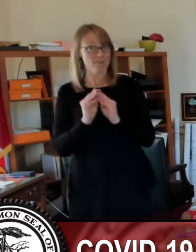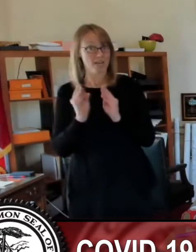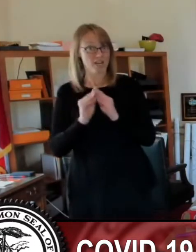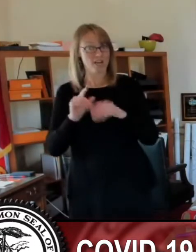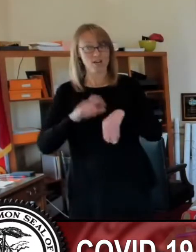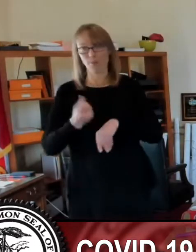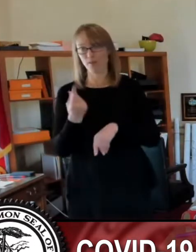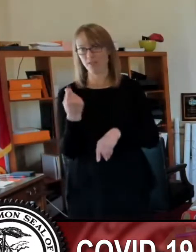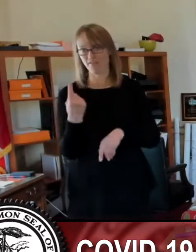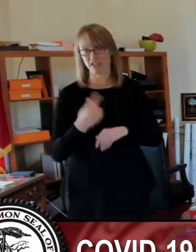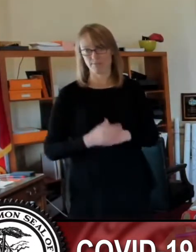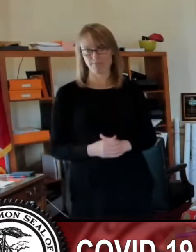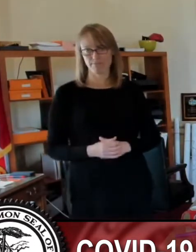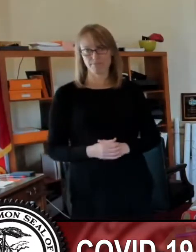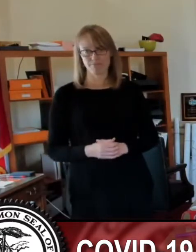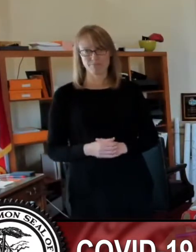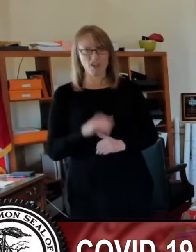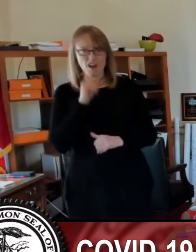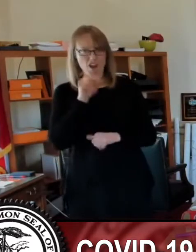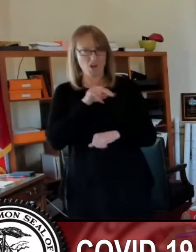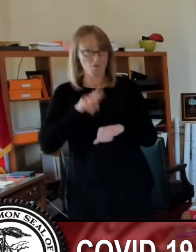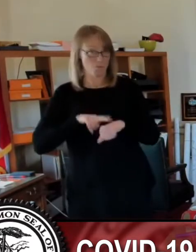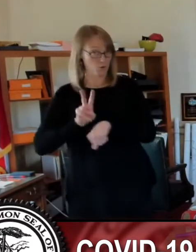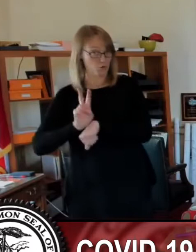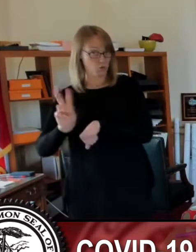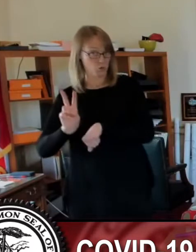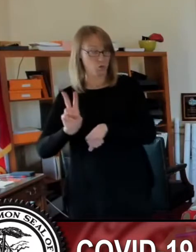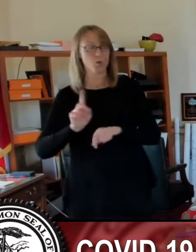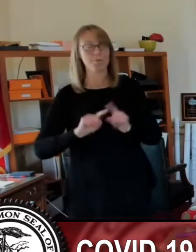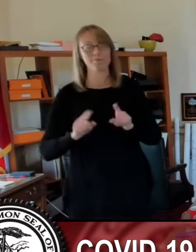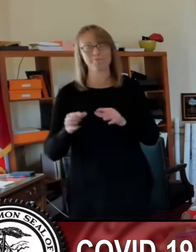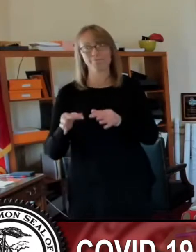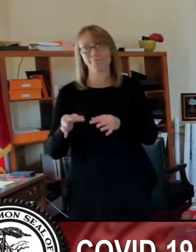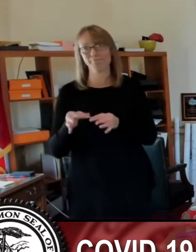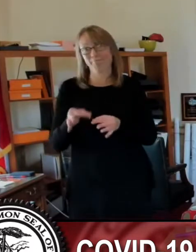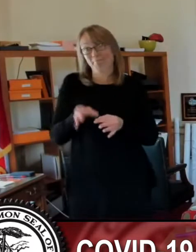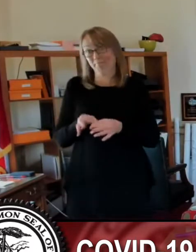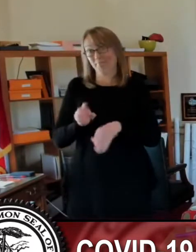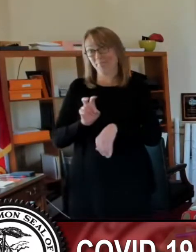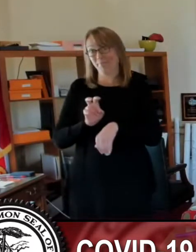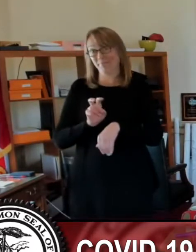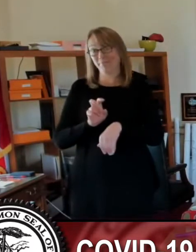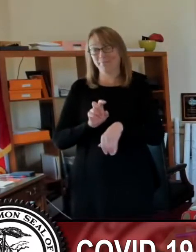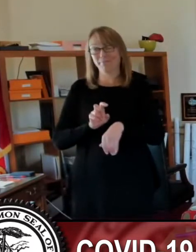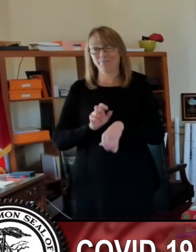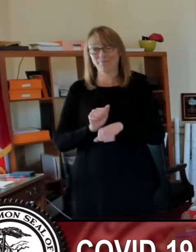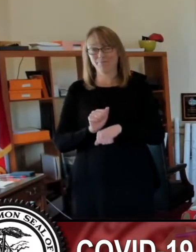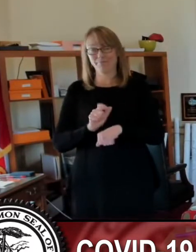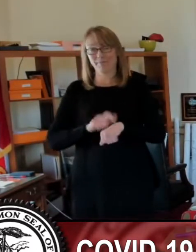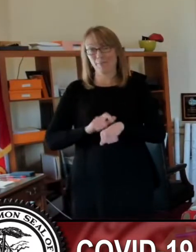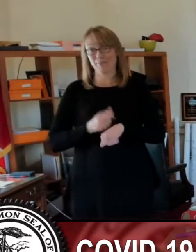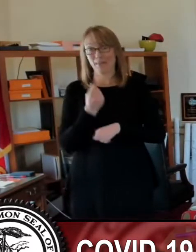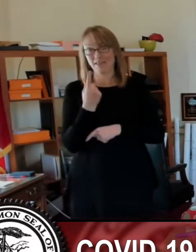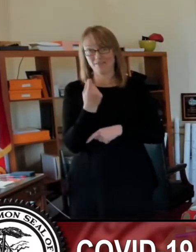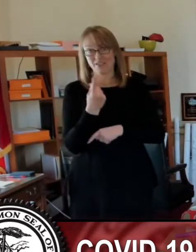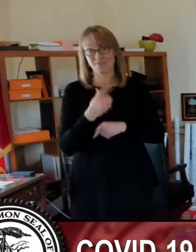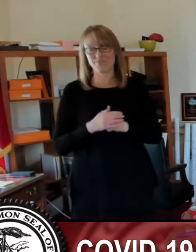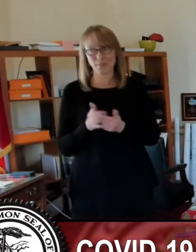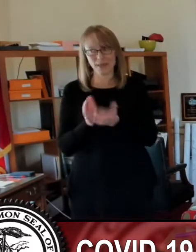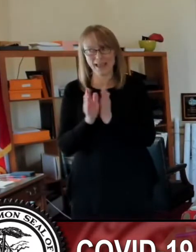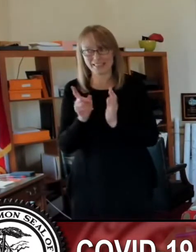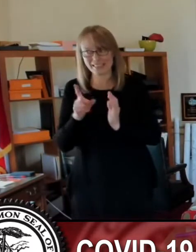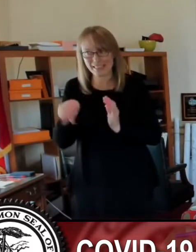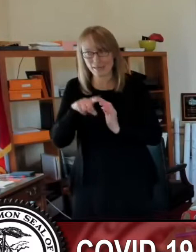It's not our normal 2 p.m. time, 11 o'clock on Wednesday, and I'm asking the Board of E&A on Wednesday